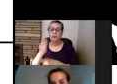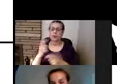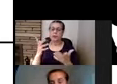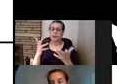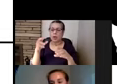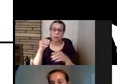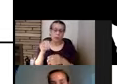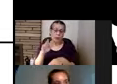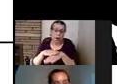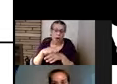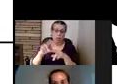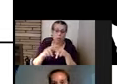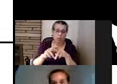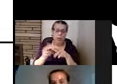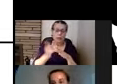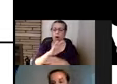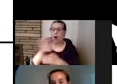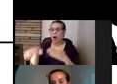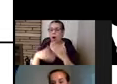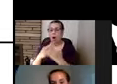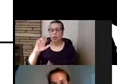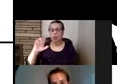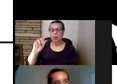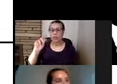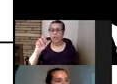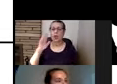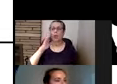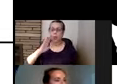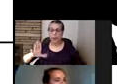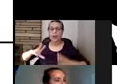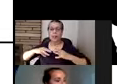value. And all retailers across the system will accept cash.